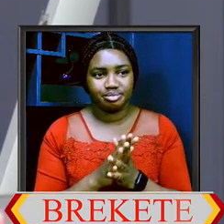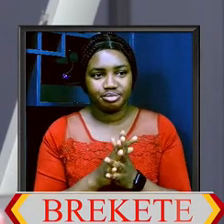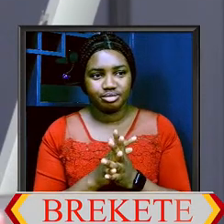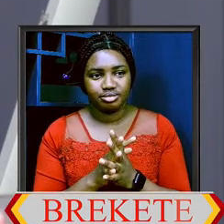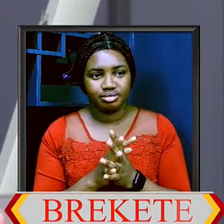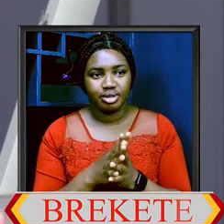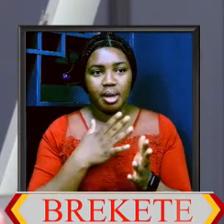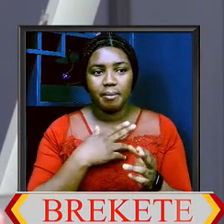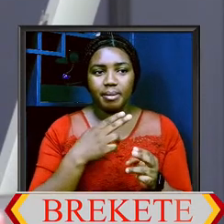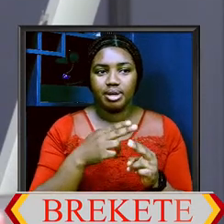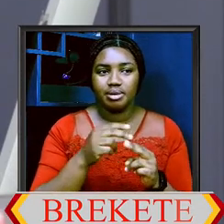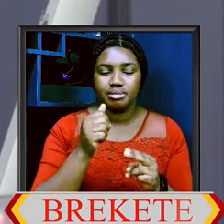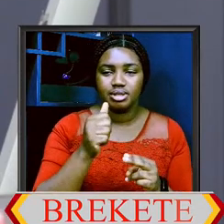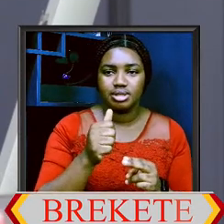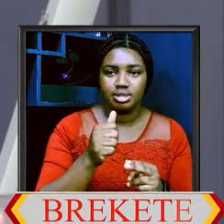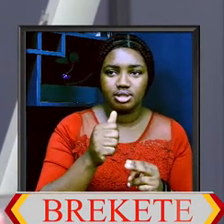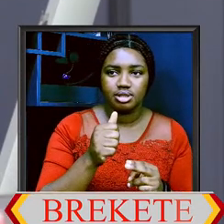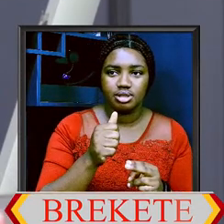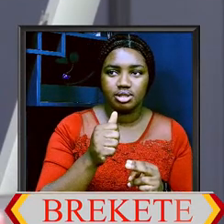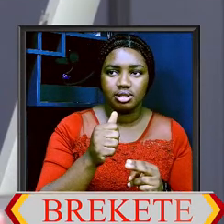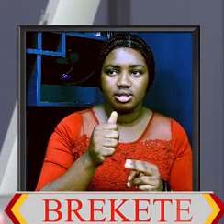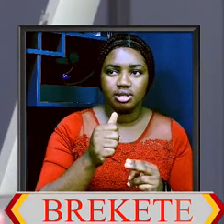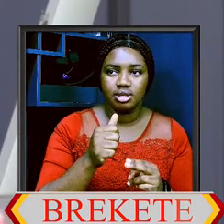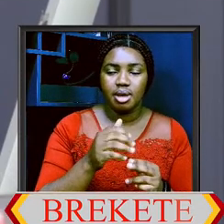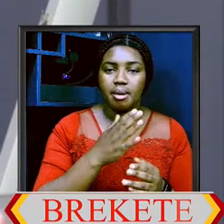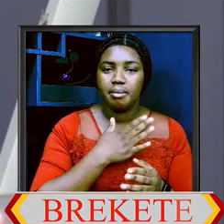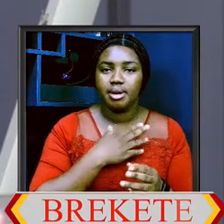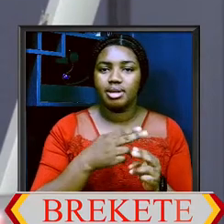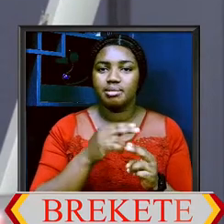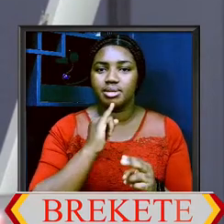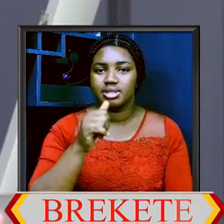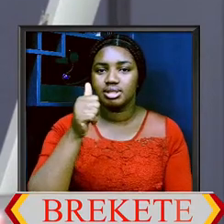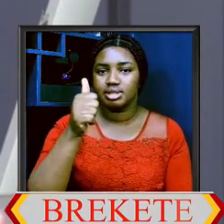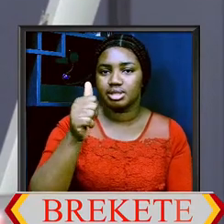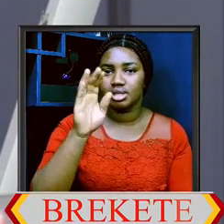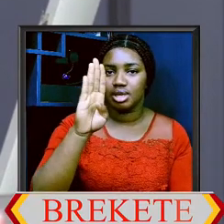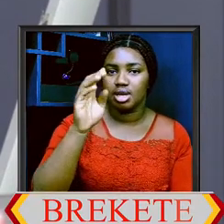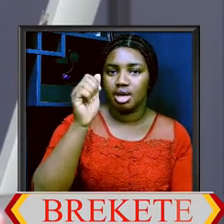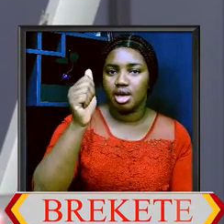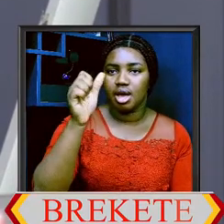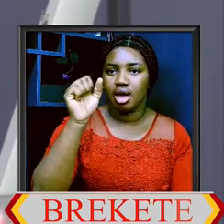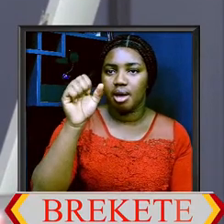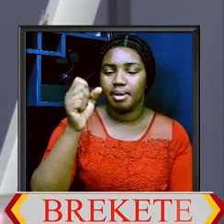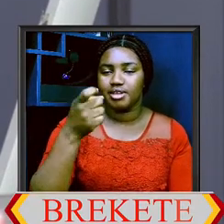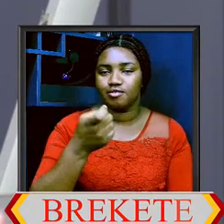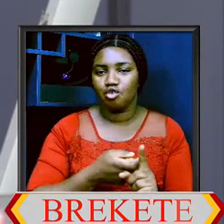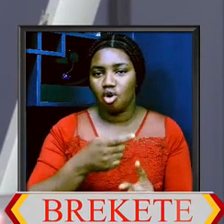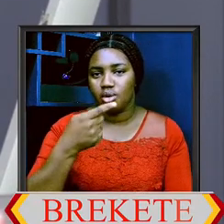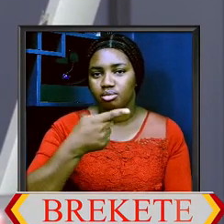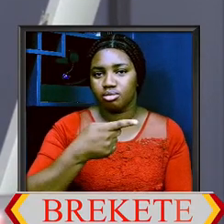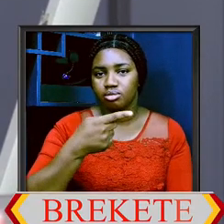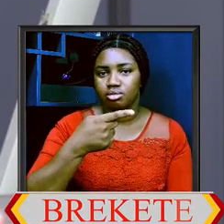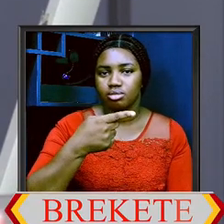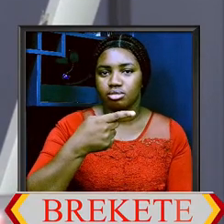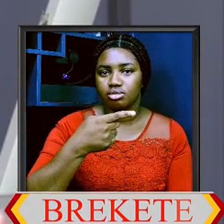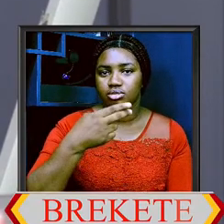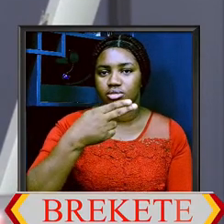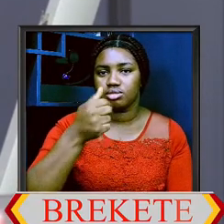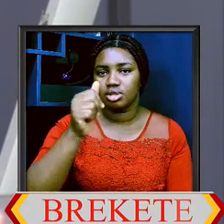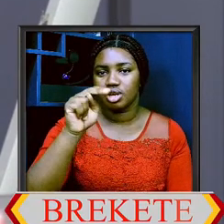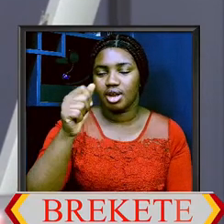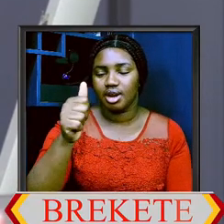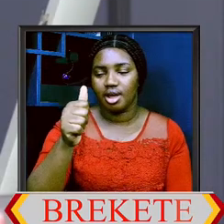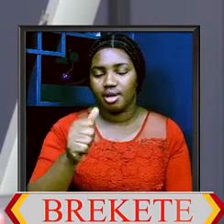morning my name is AB Ghana abas from Ghana yes me